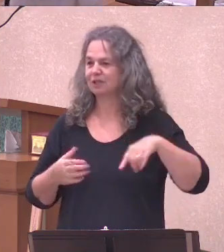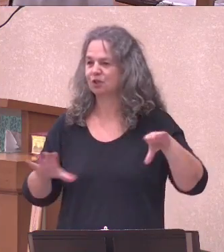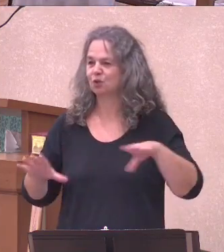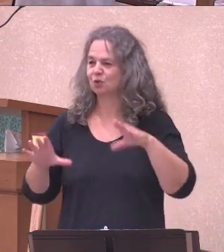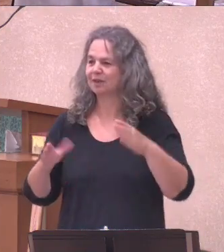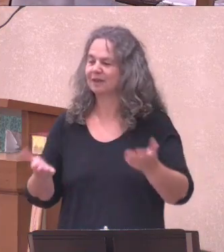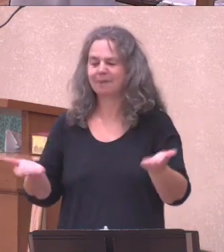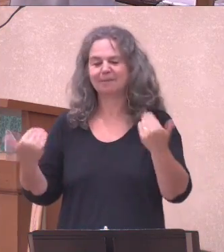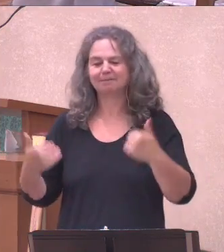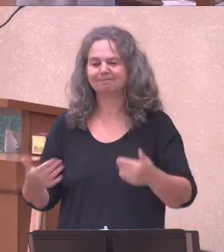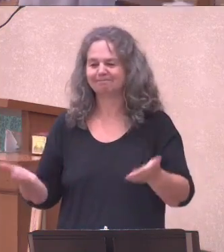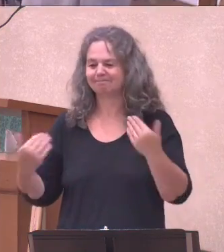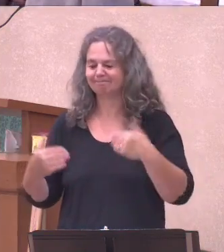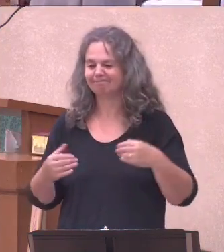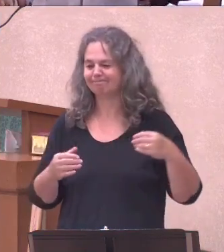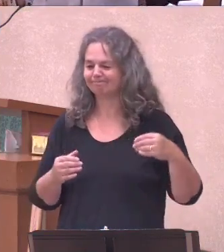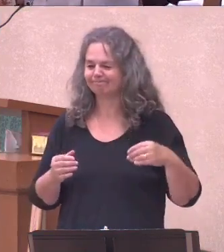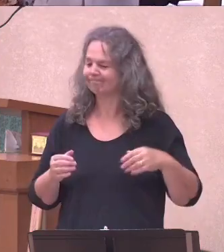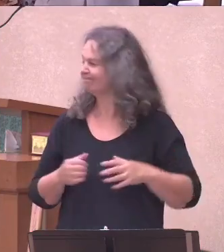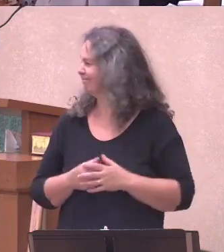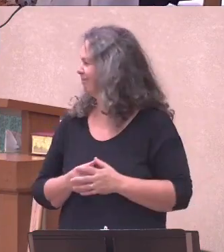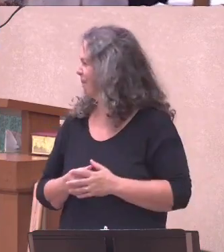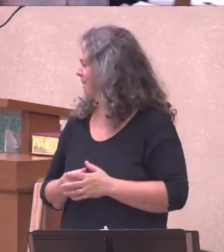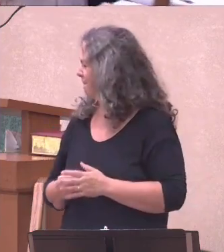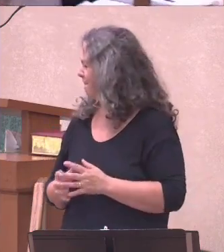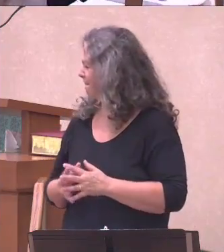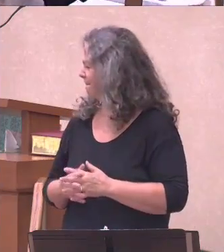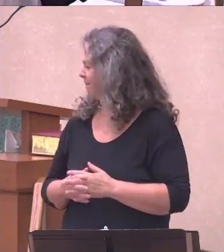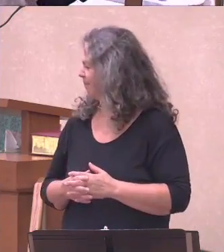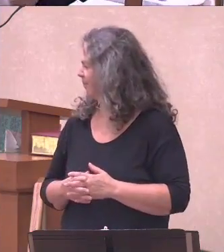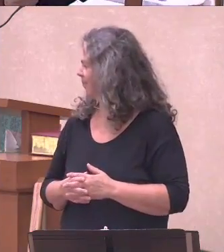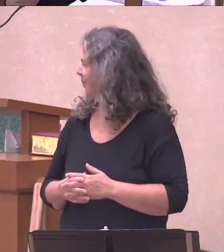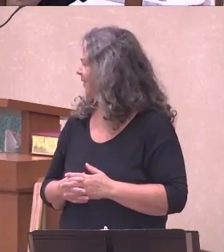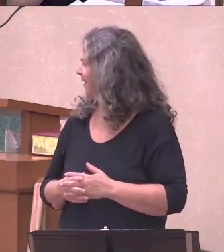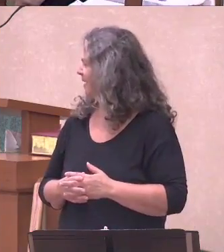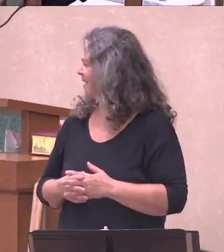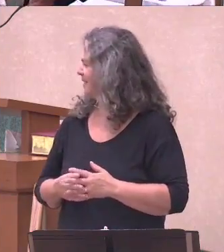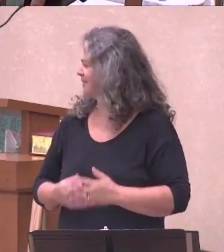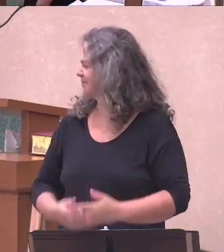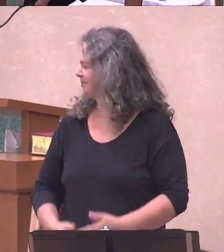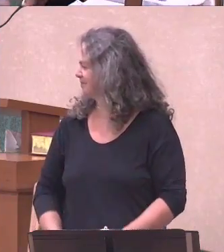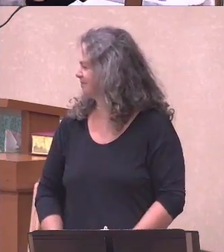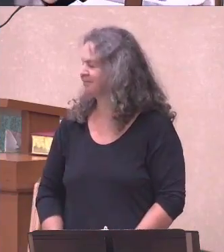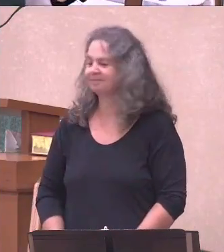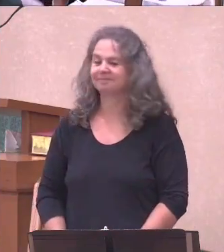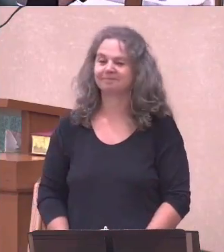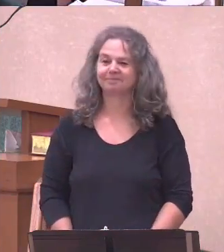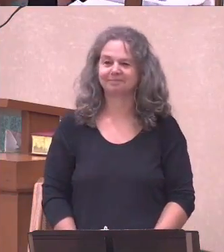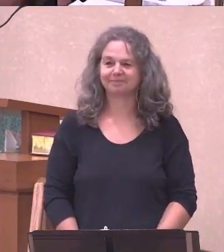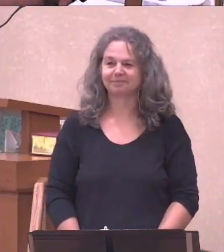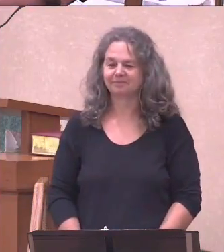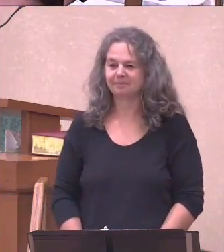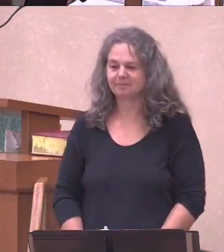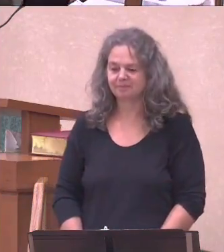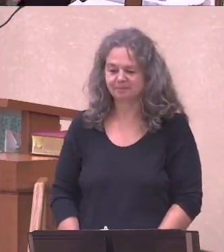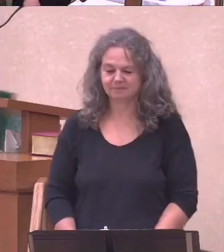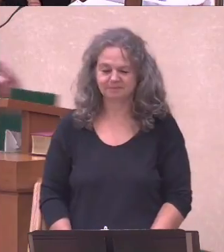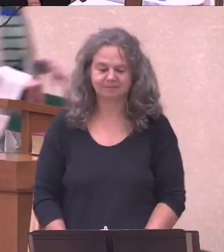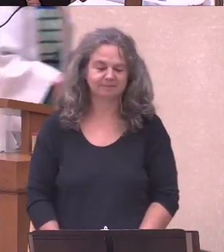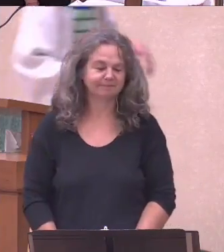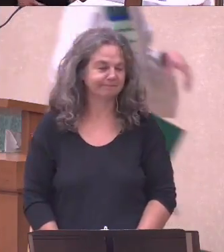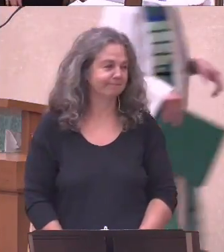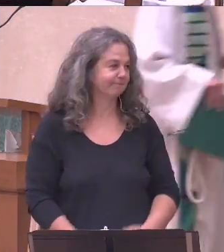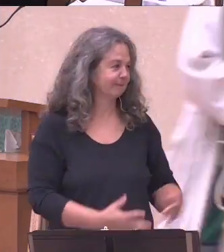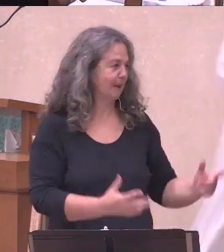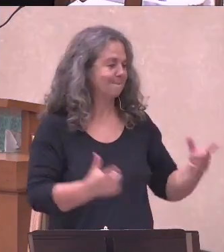ahead and stand up and we'll take a little walk, all right? Let's start over here. Let's walk around all the way over to